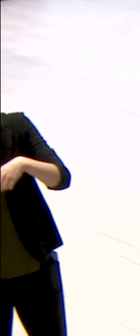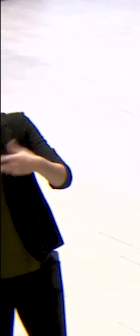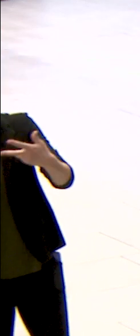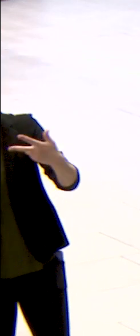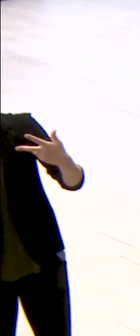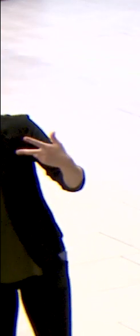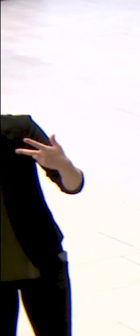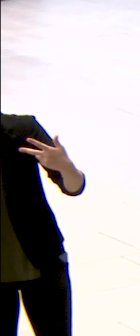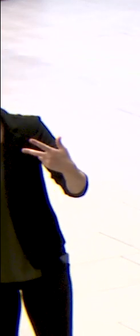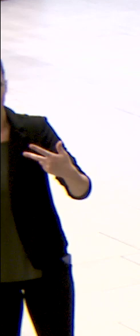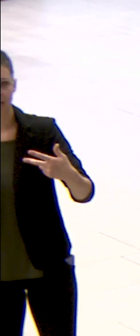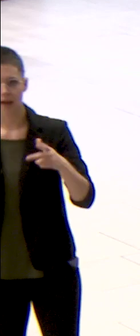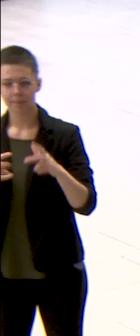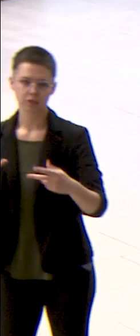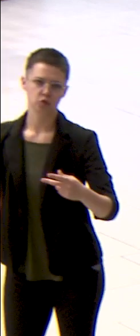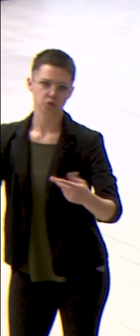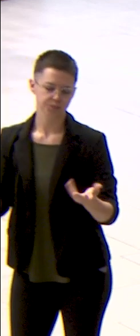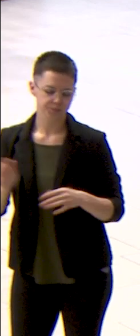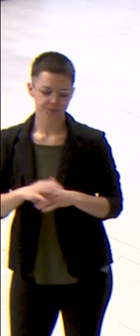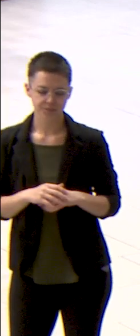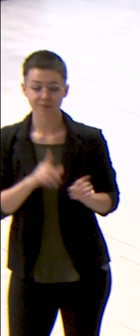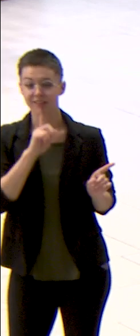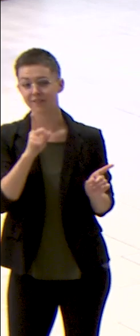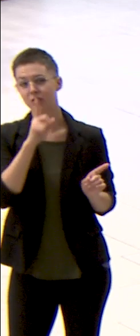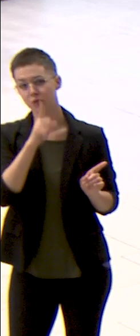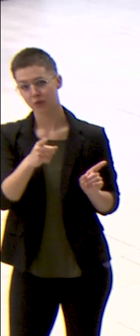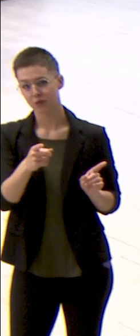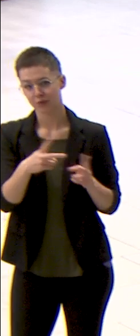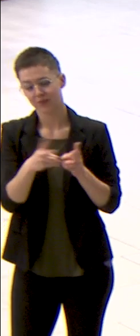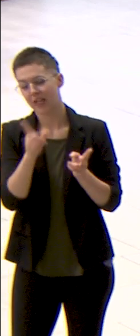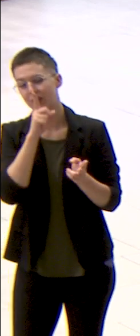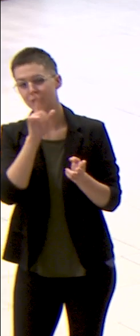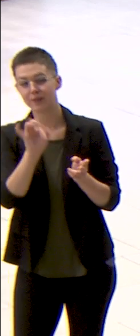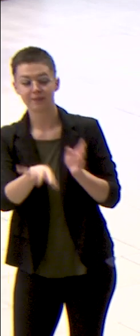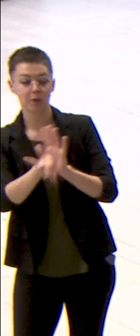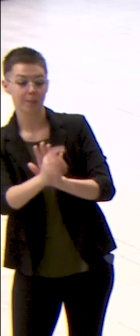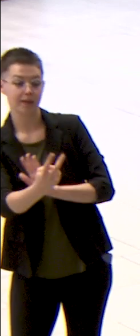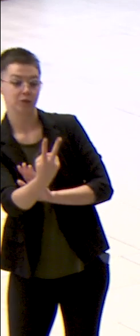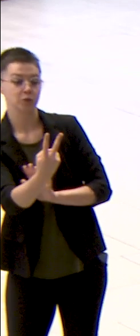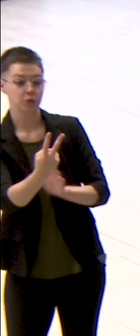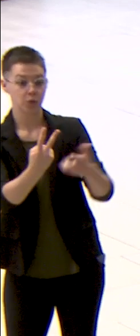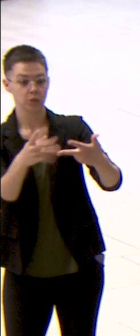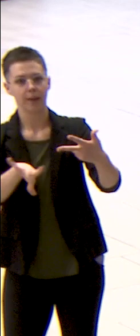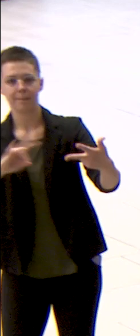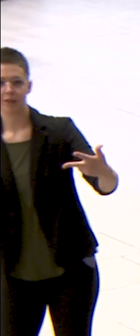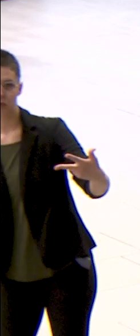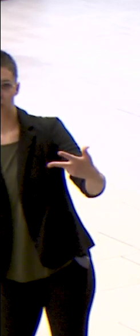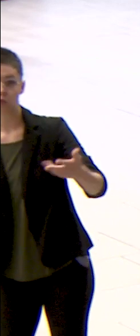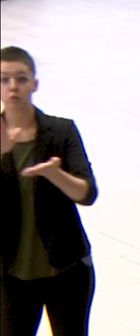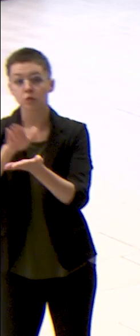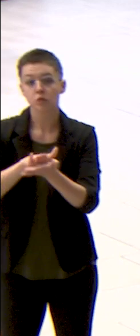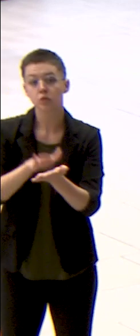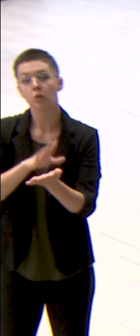of it than others. It's very true. I think you picked two of the three. So if you had choices, school, work, right, and